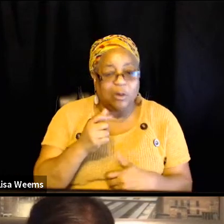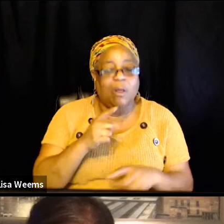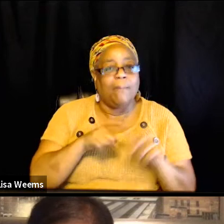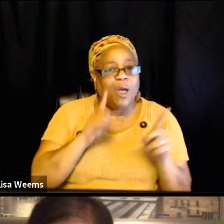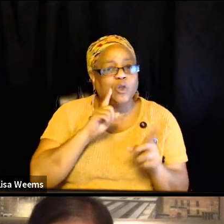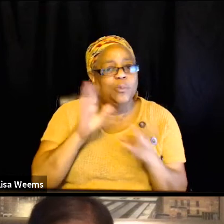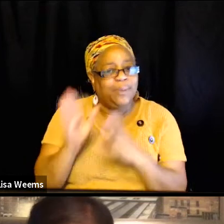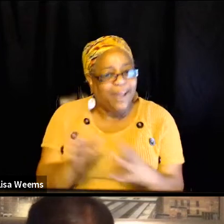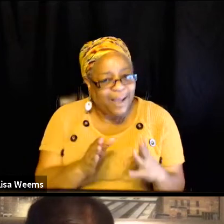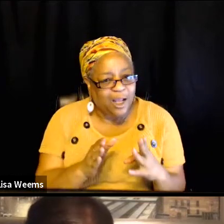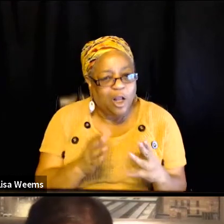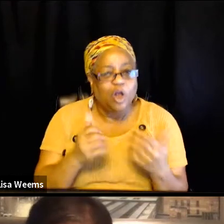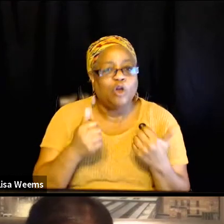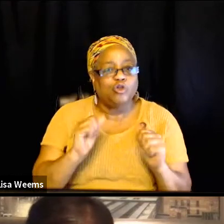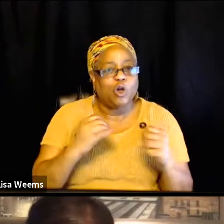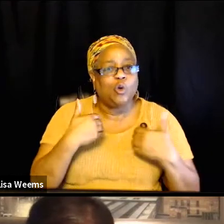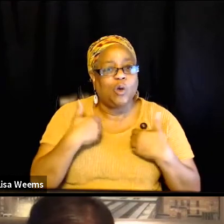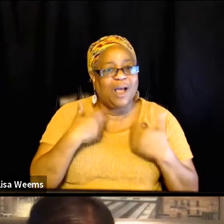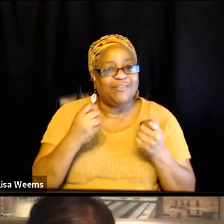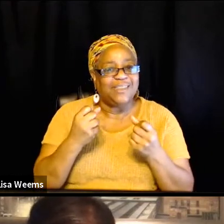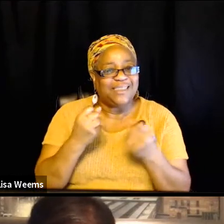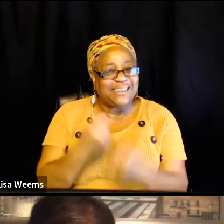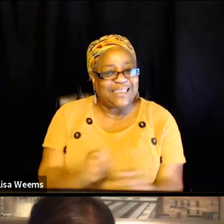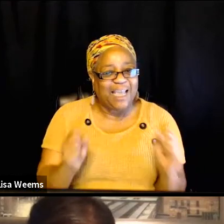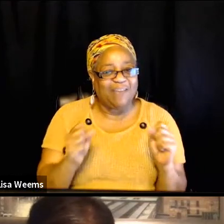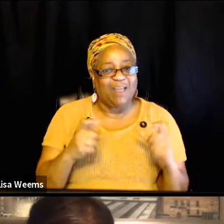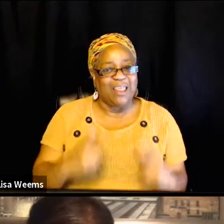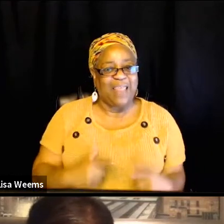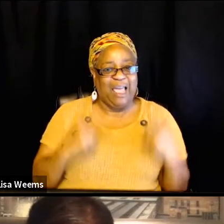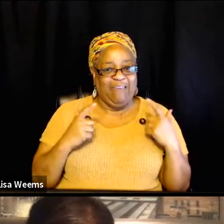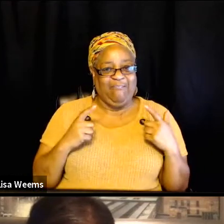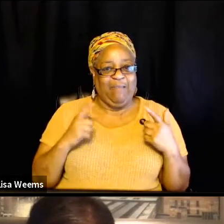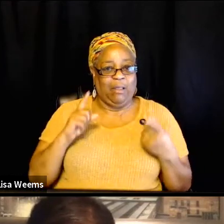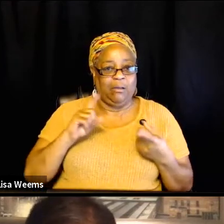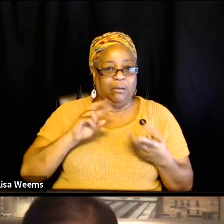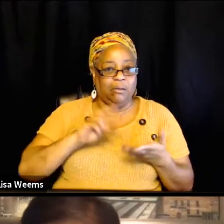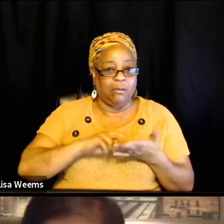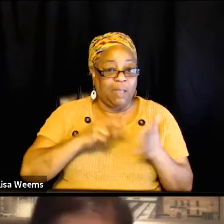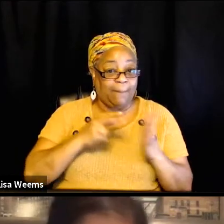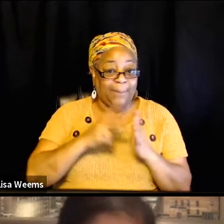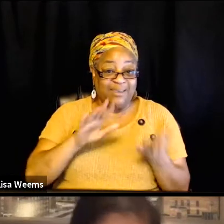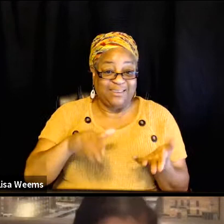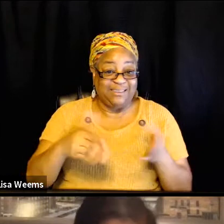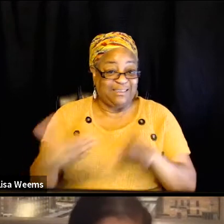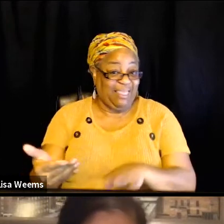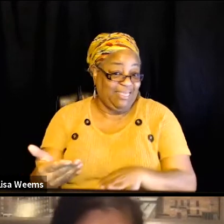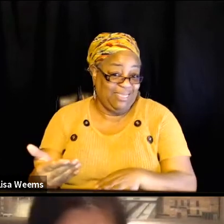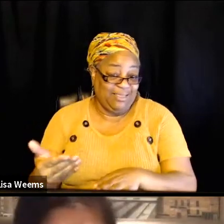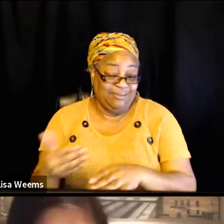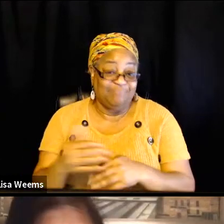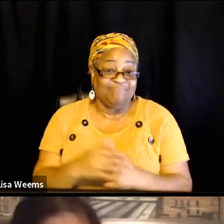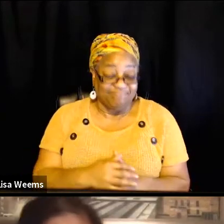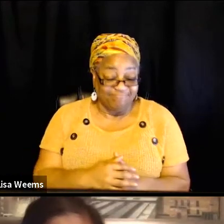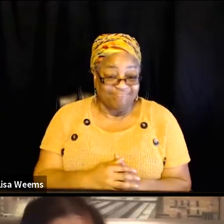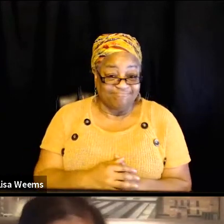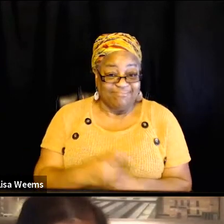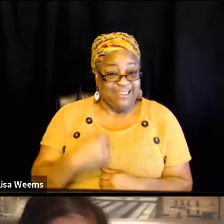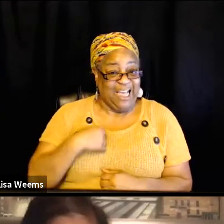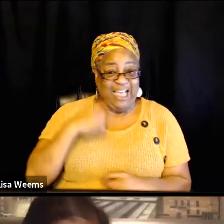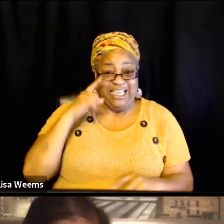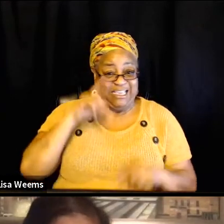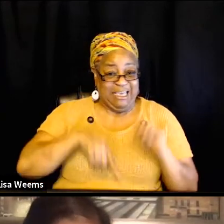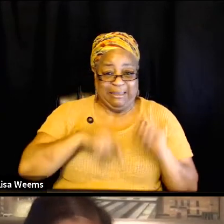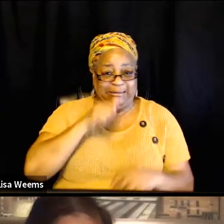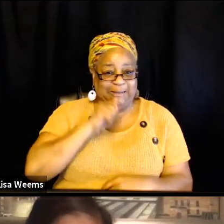safe life is ultimate death. You know, like that's really what I cannot possibly